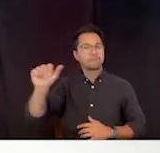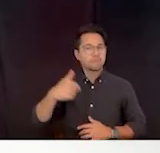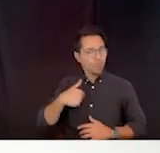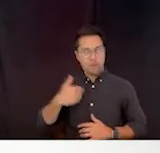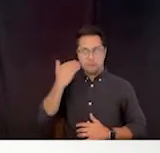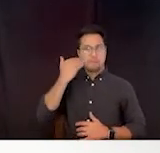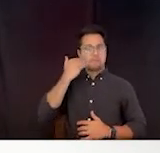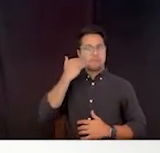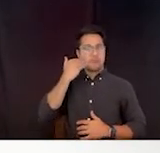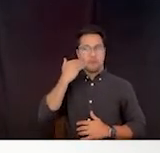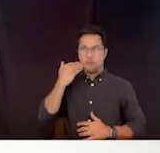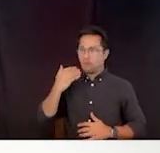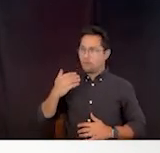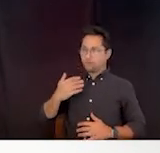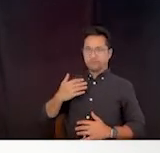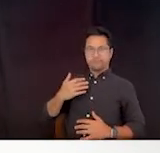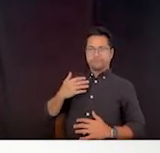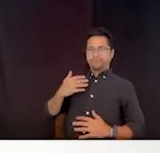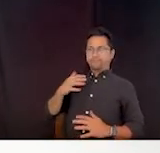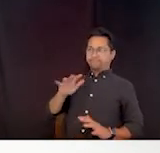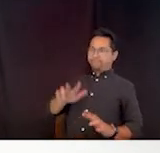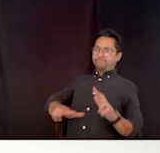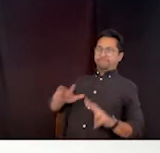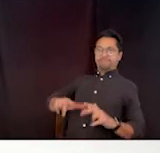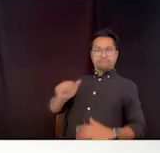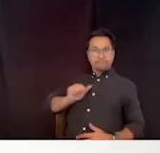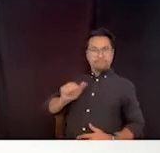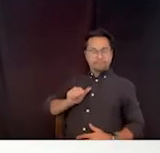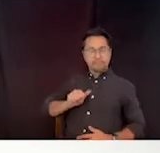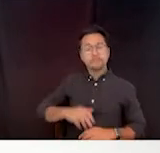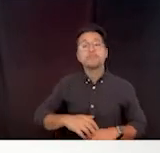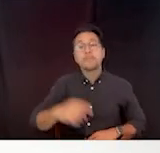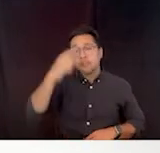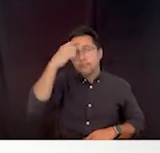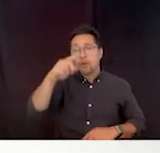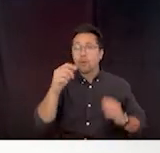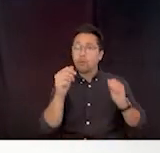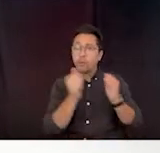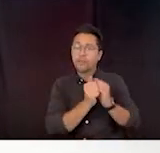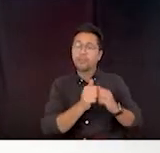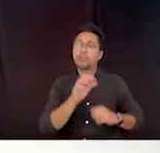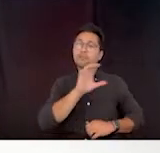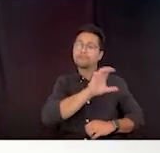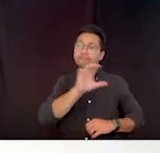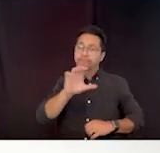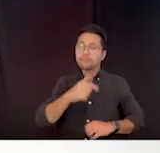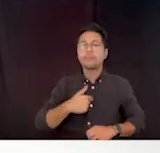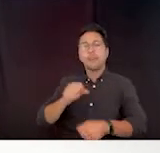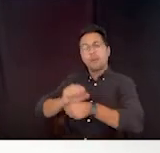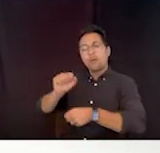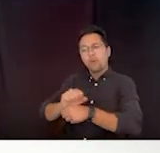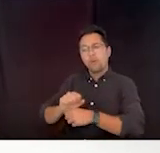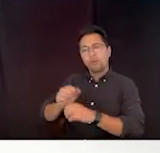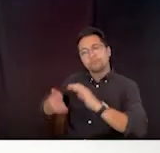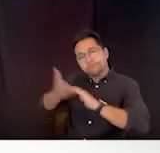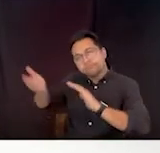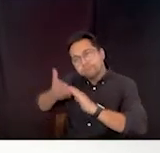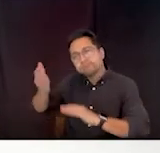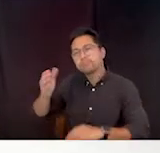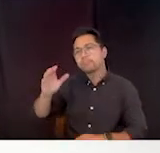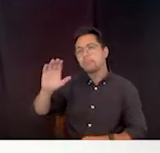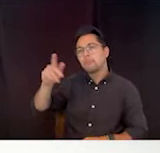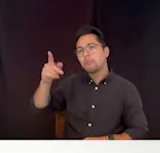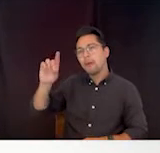firsthand what it's like. In addition to working with Collaborative Corner, I also run the Big Abilities blog and podcast,